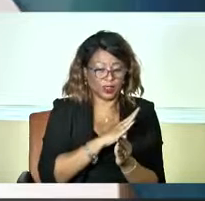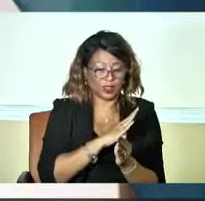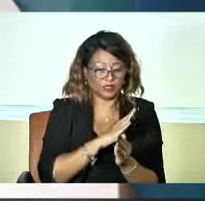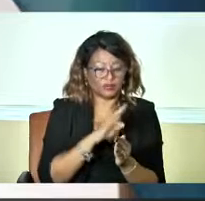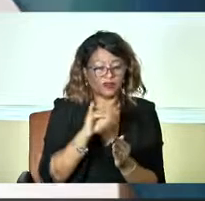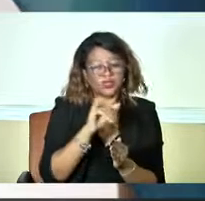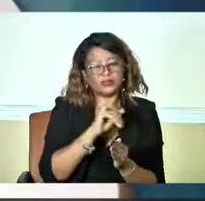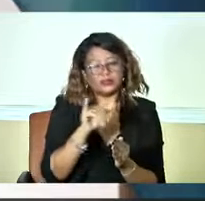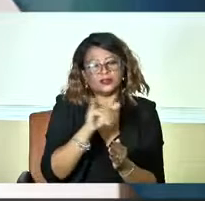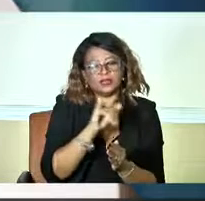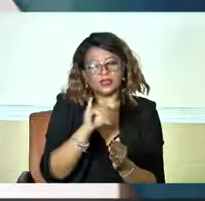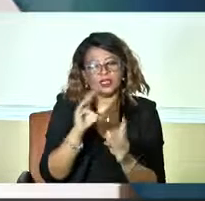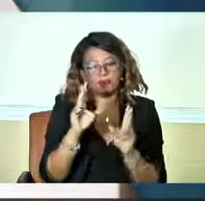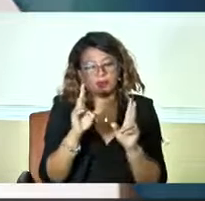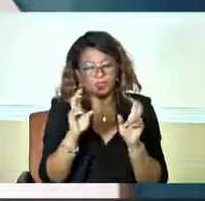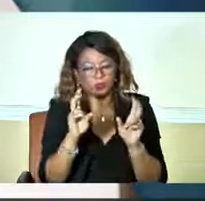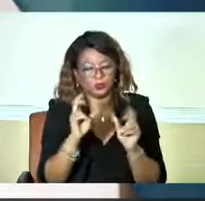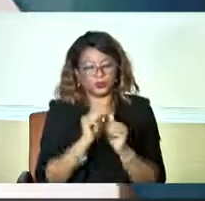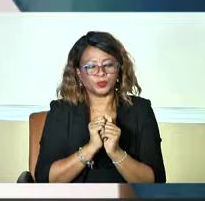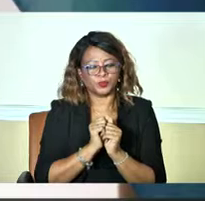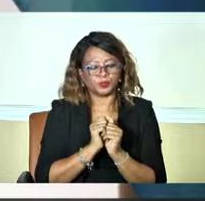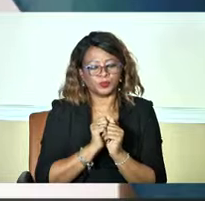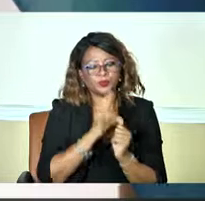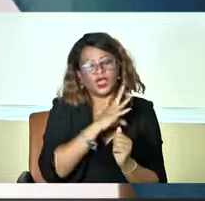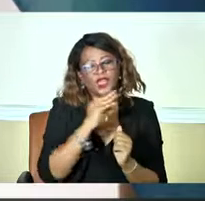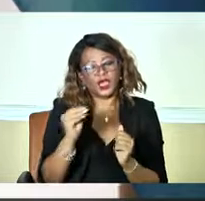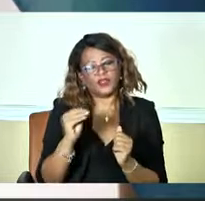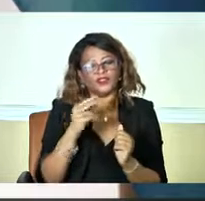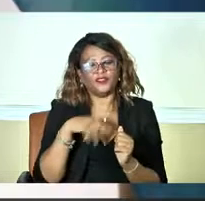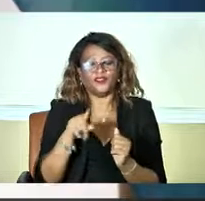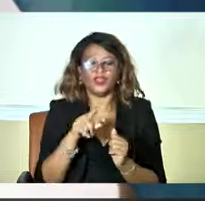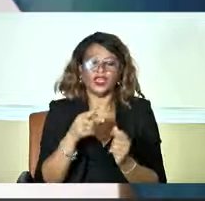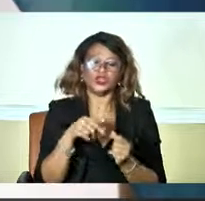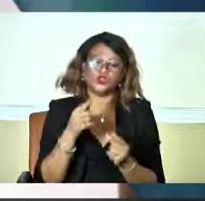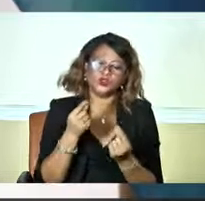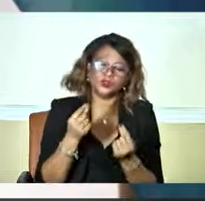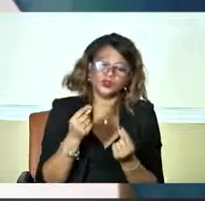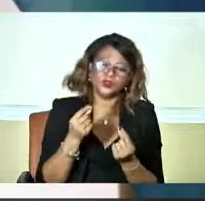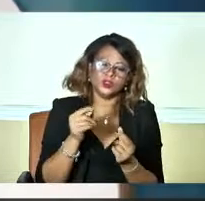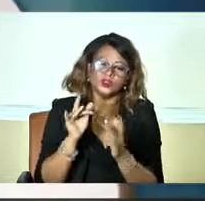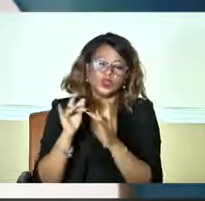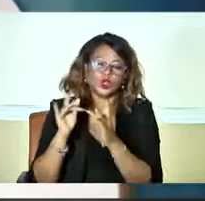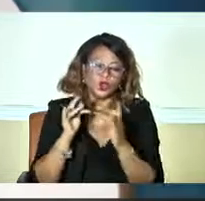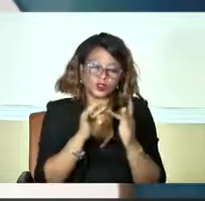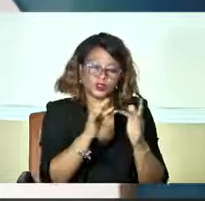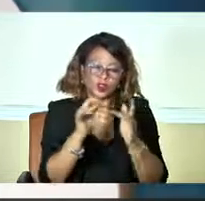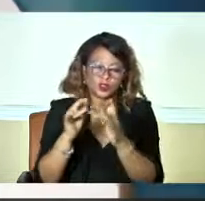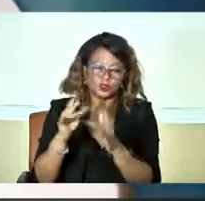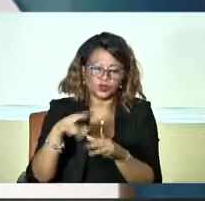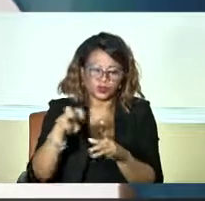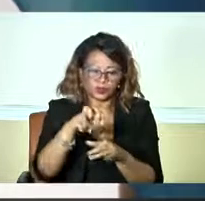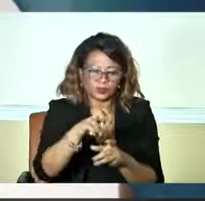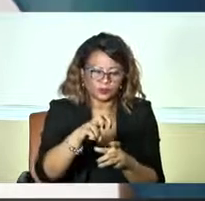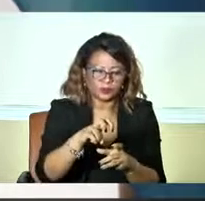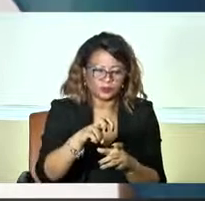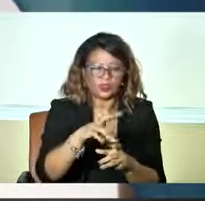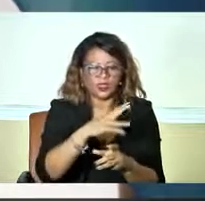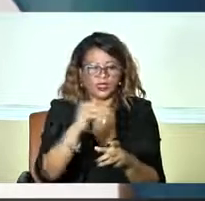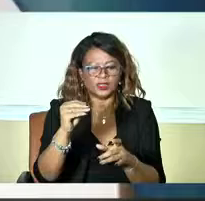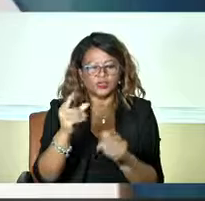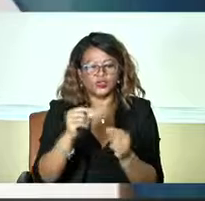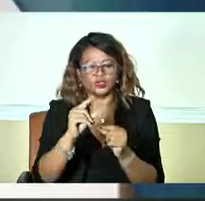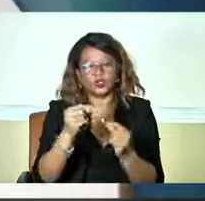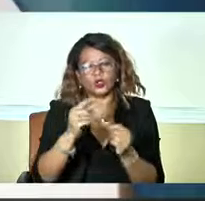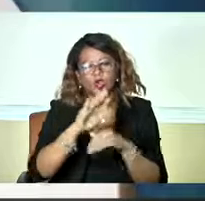same issue. And they are doing their contact tracing. They are also doing